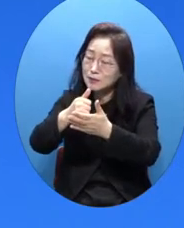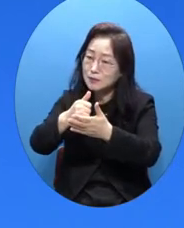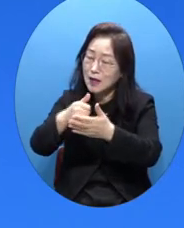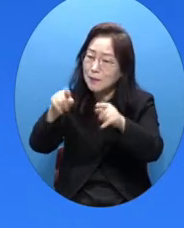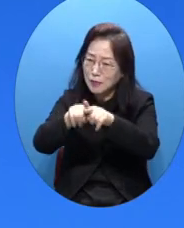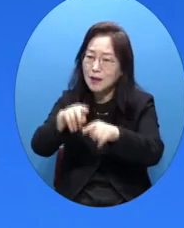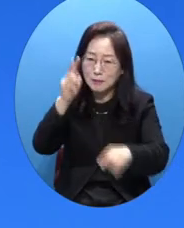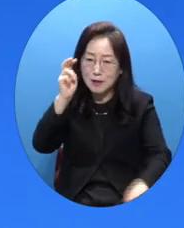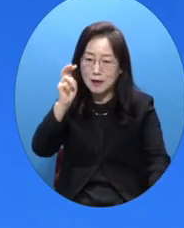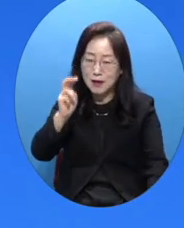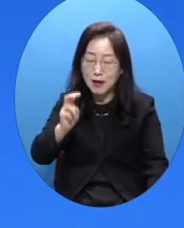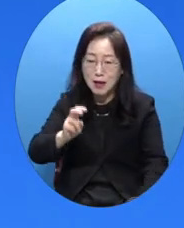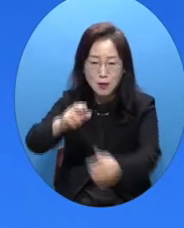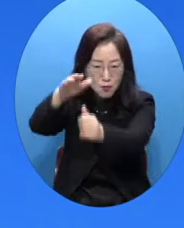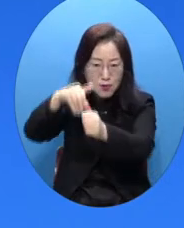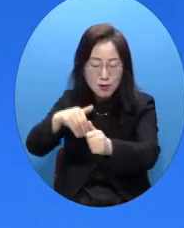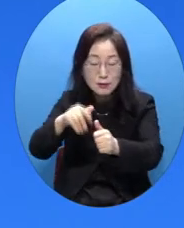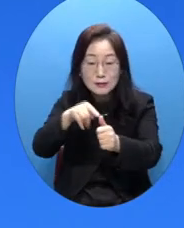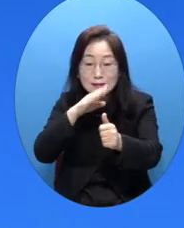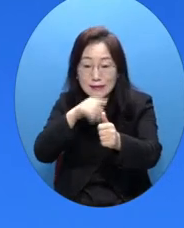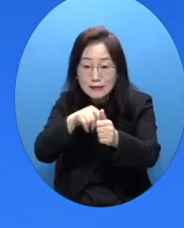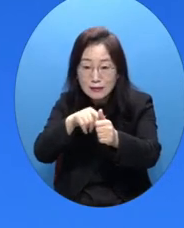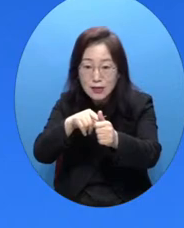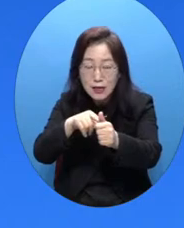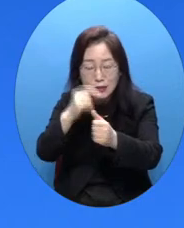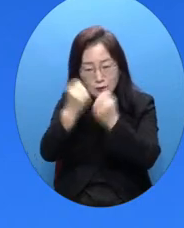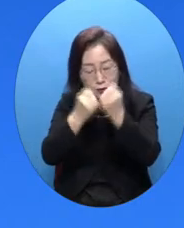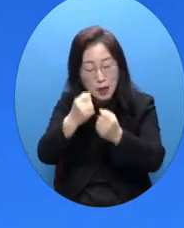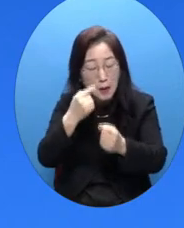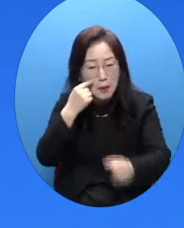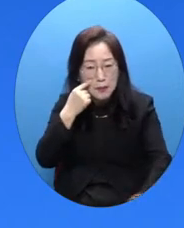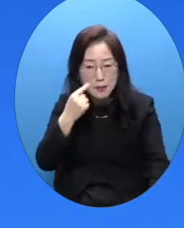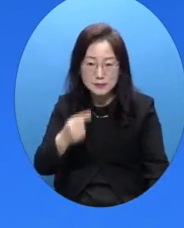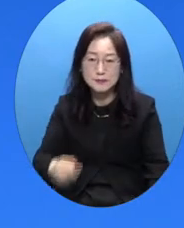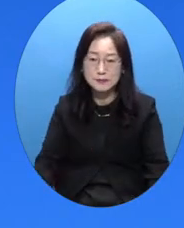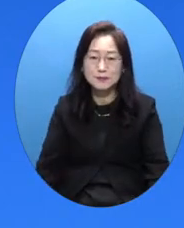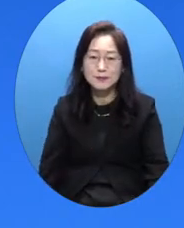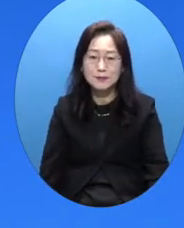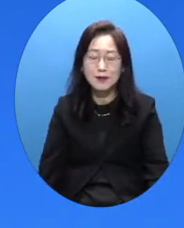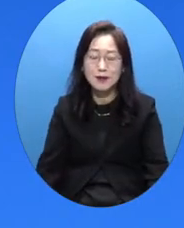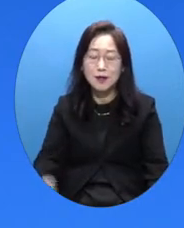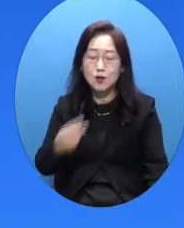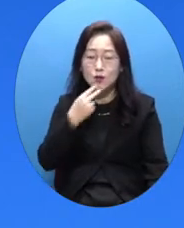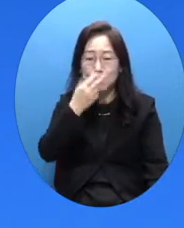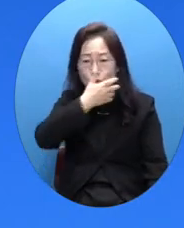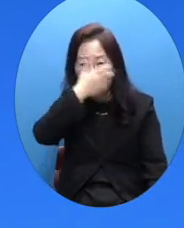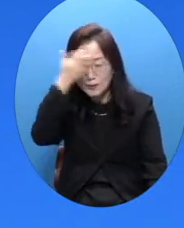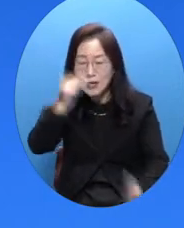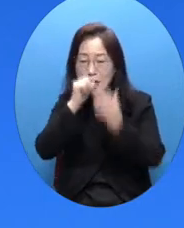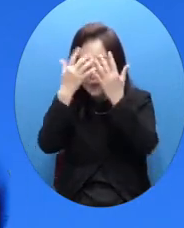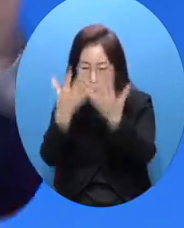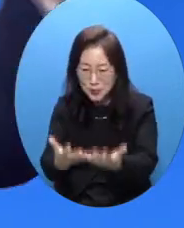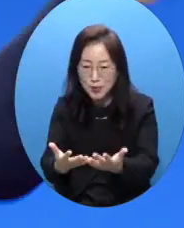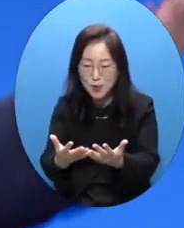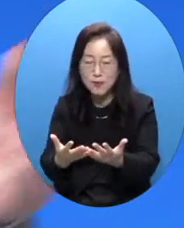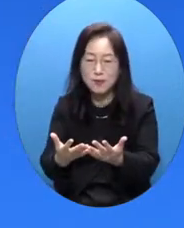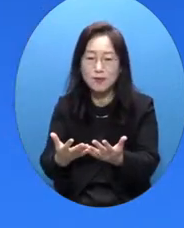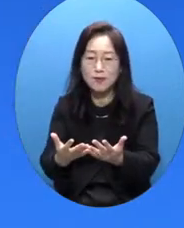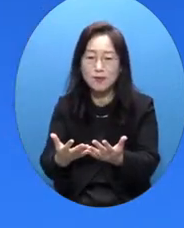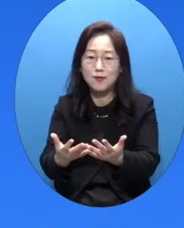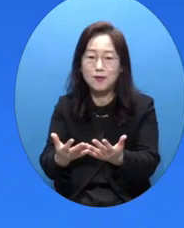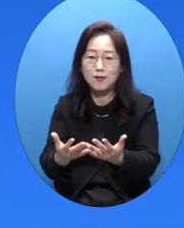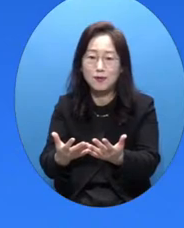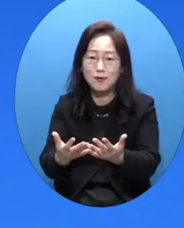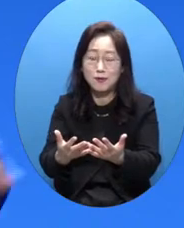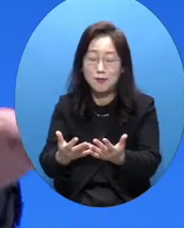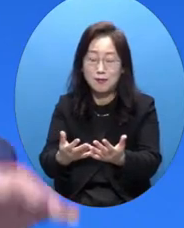and he said that Joseph the Lord is always with Joseph so Joseph was out